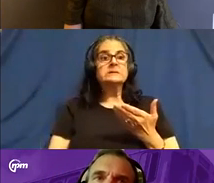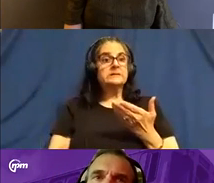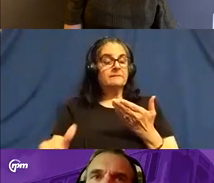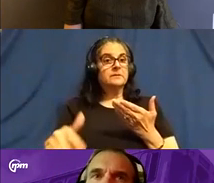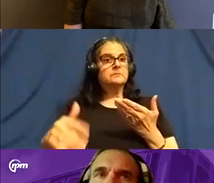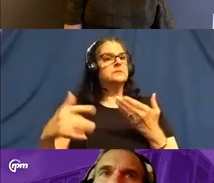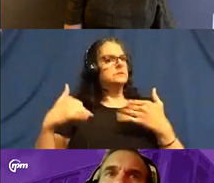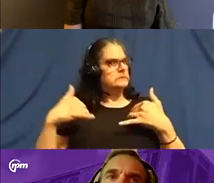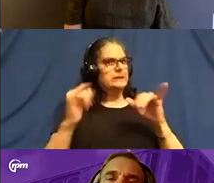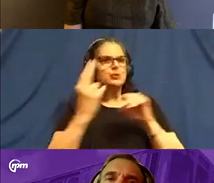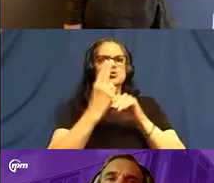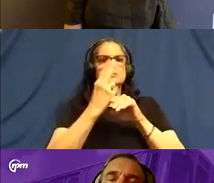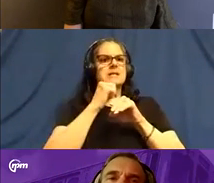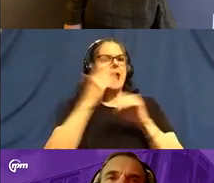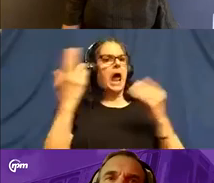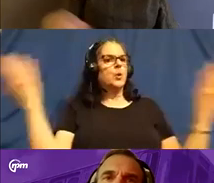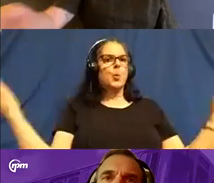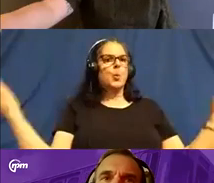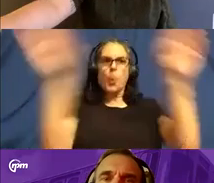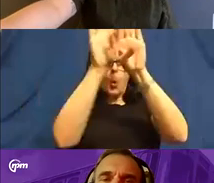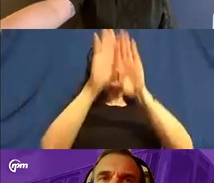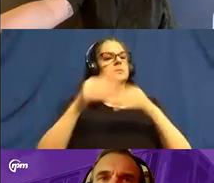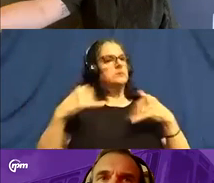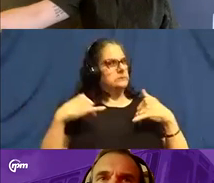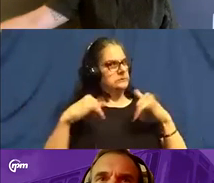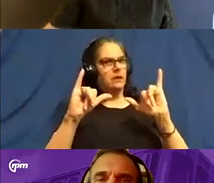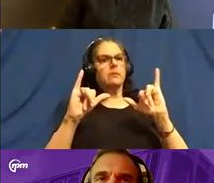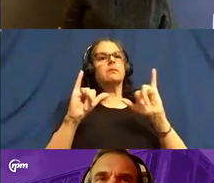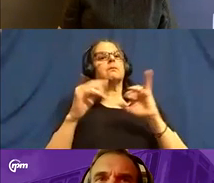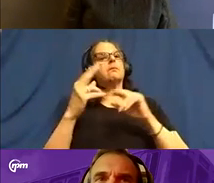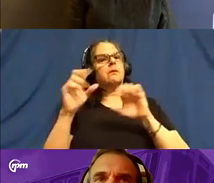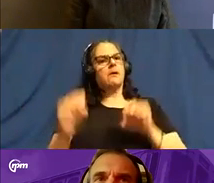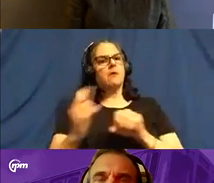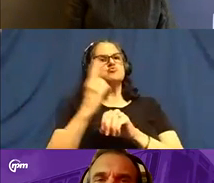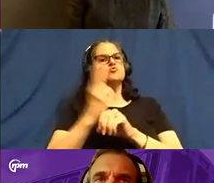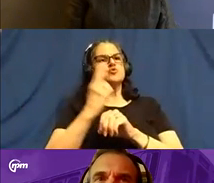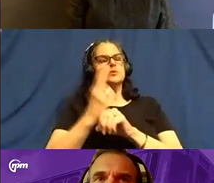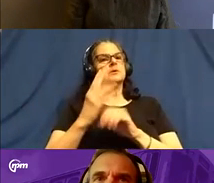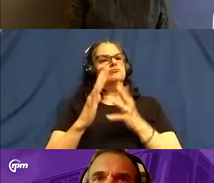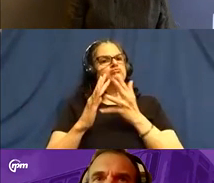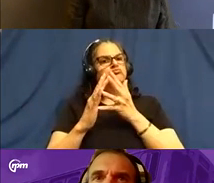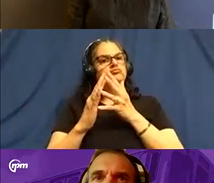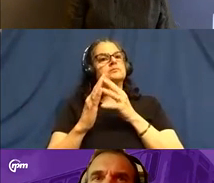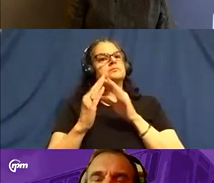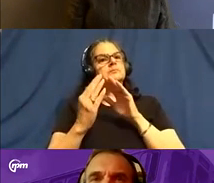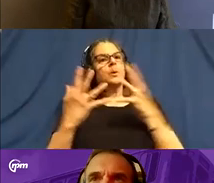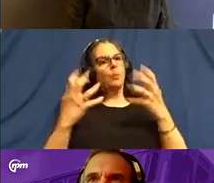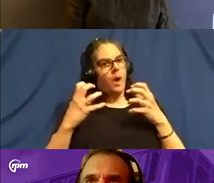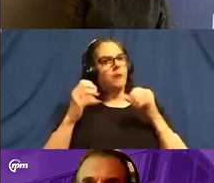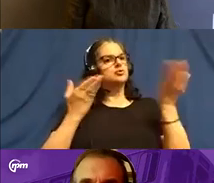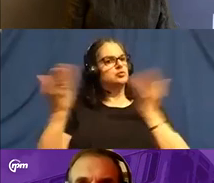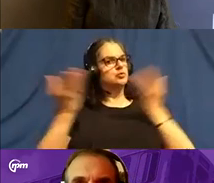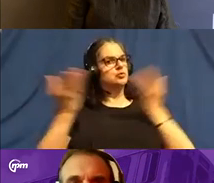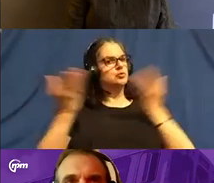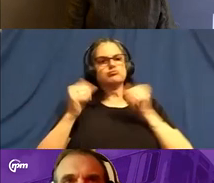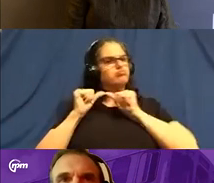duration of this schedule. It is a dense urban context, and we will continue to provide the same level of service to you throughout the